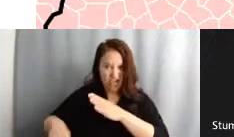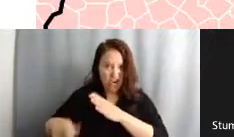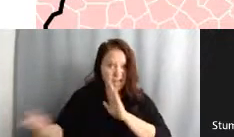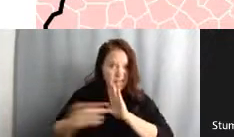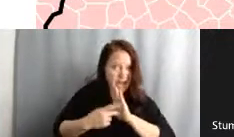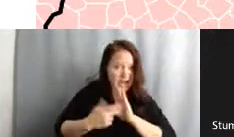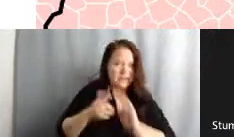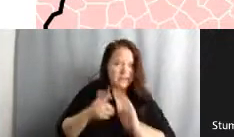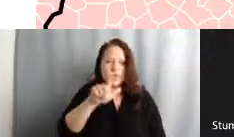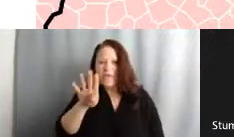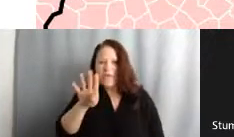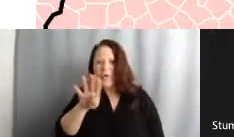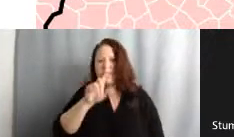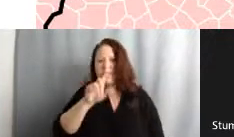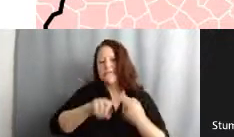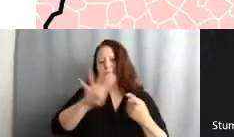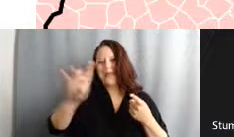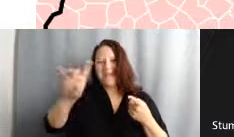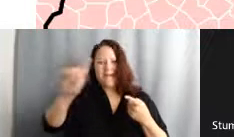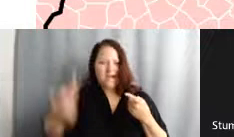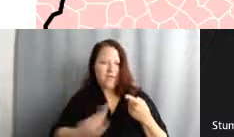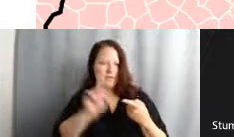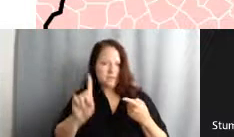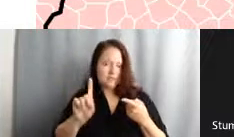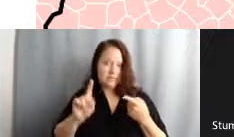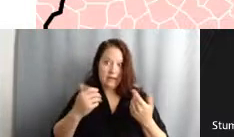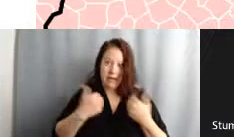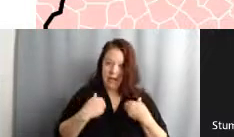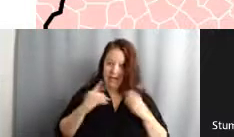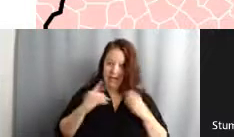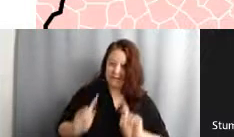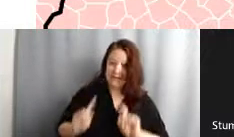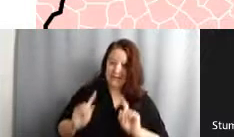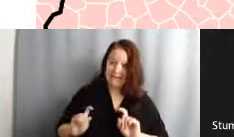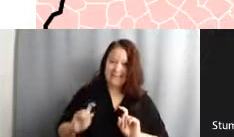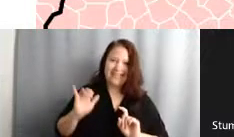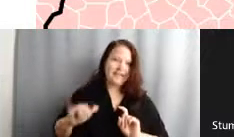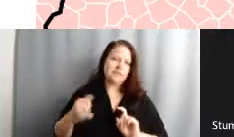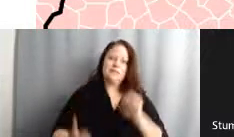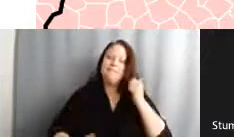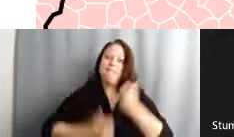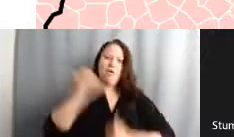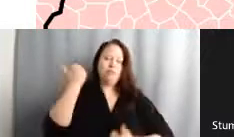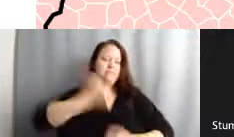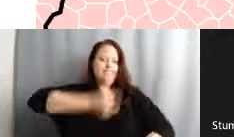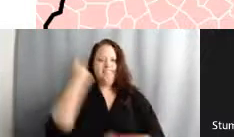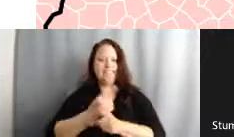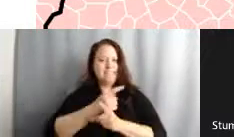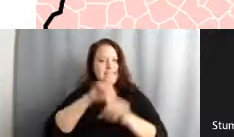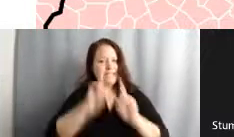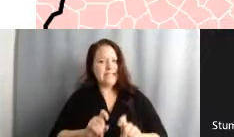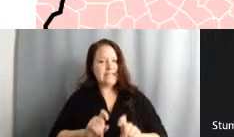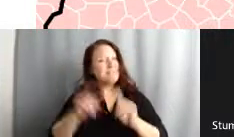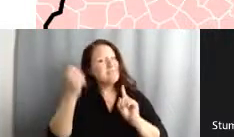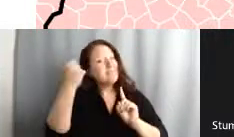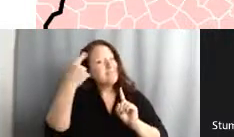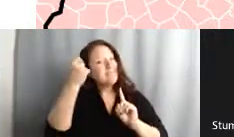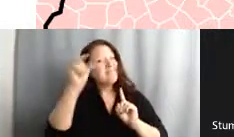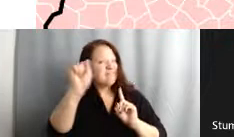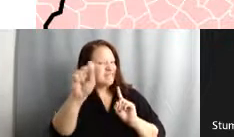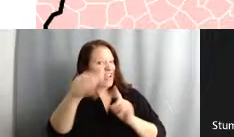So one of the trade-offs when you have tests, that is one of the most accurate tests on the market, but it does take longer